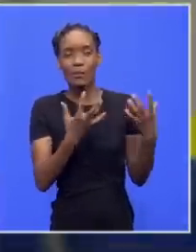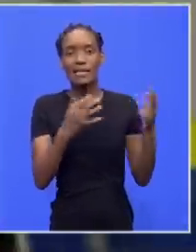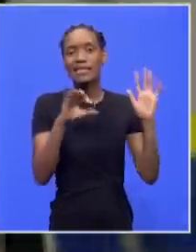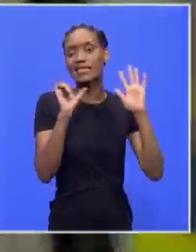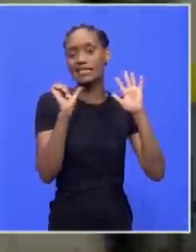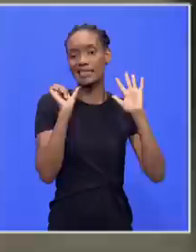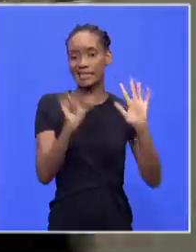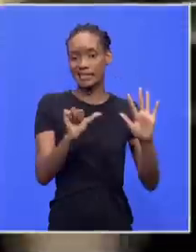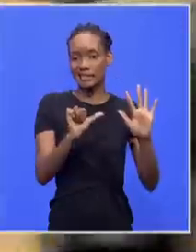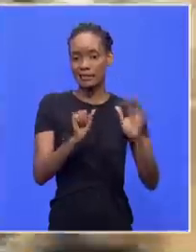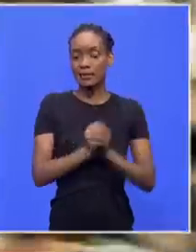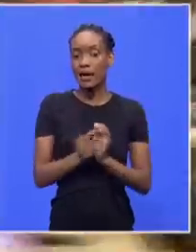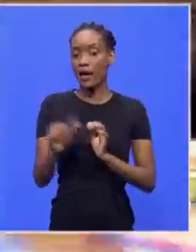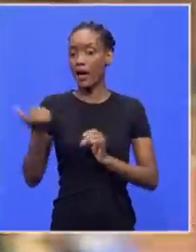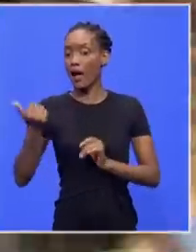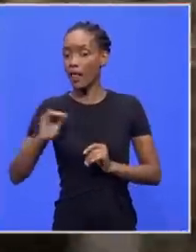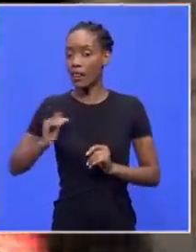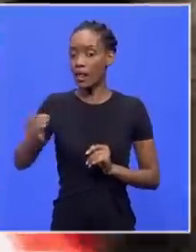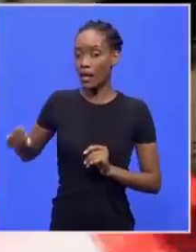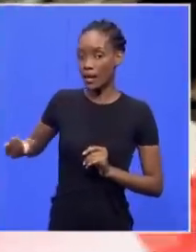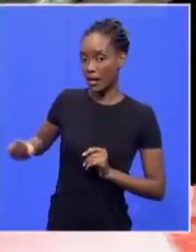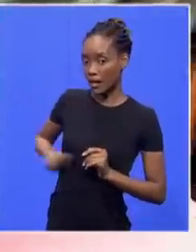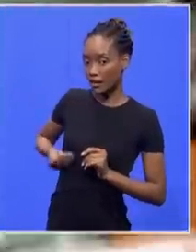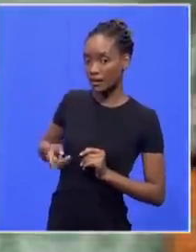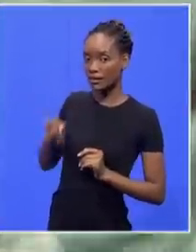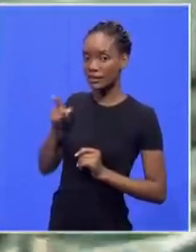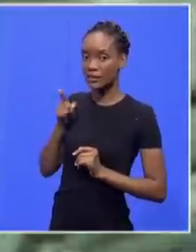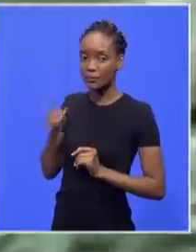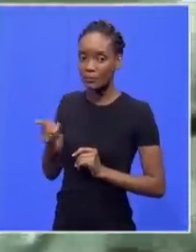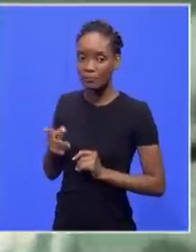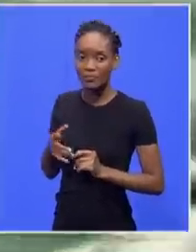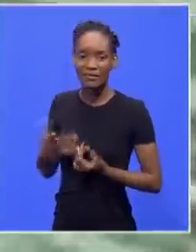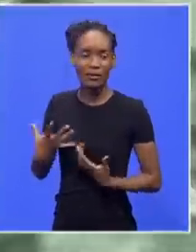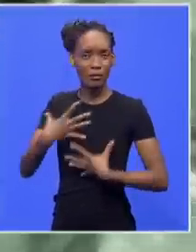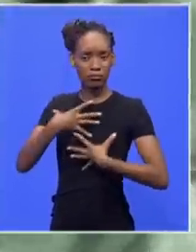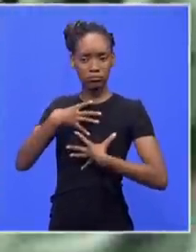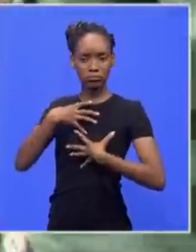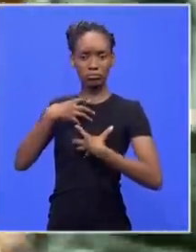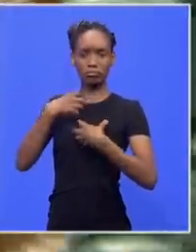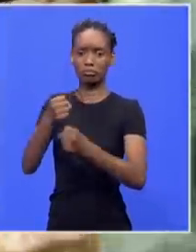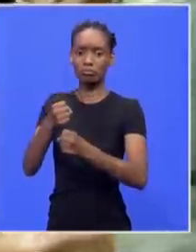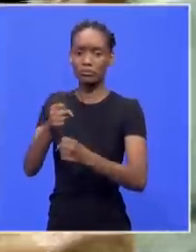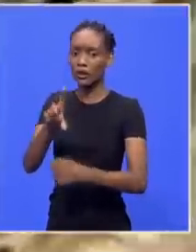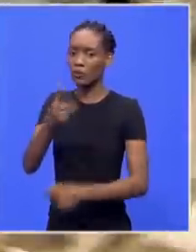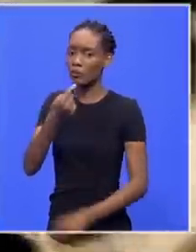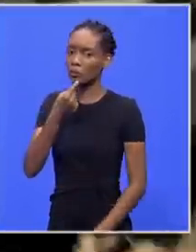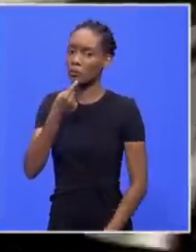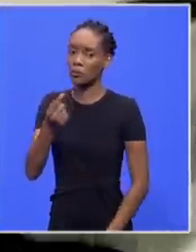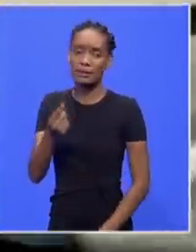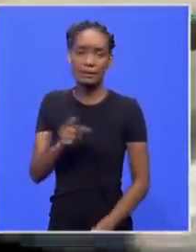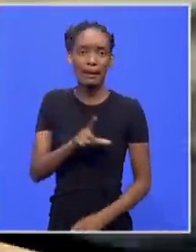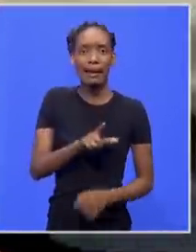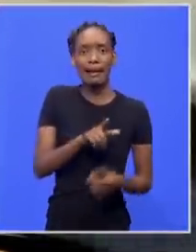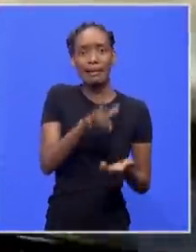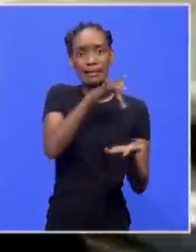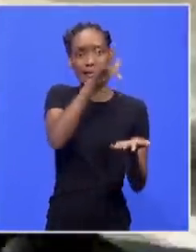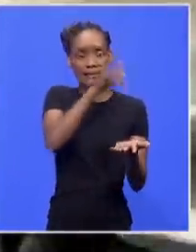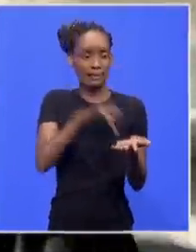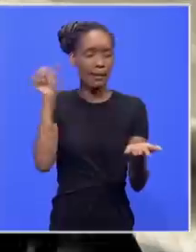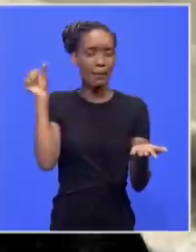Here's another lady that has been very fierce, saying that she will not go to Lindela.